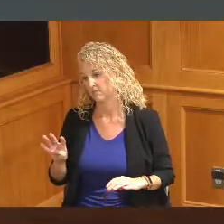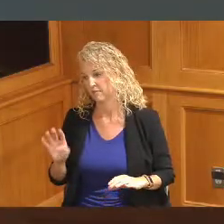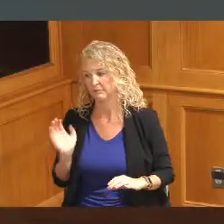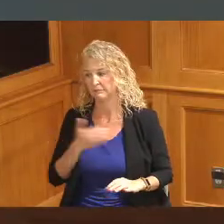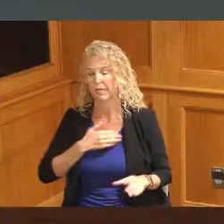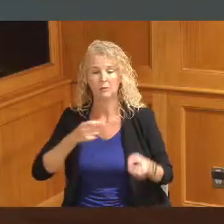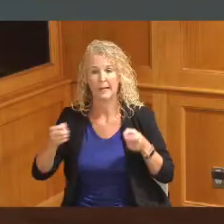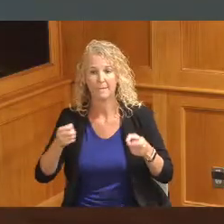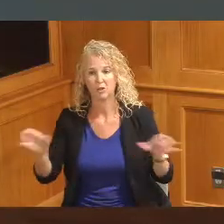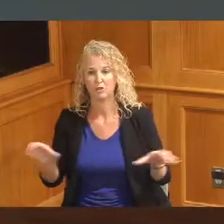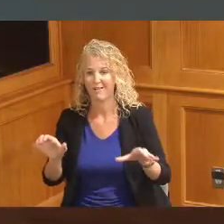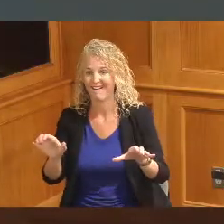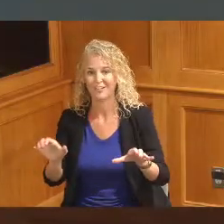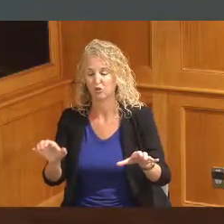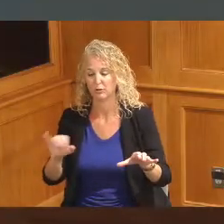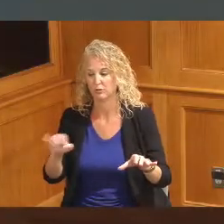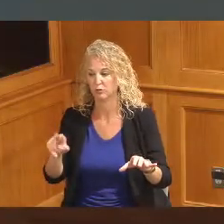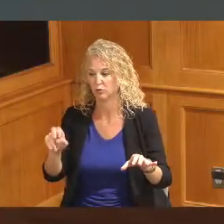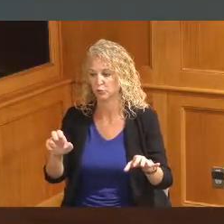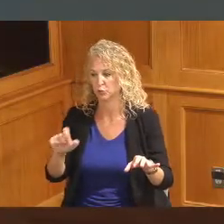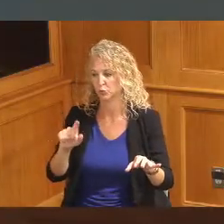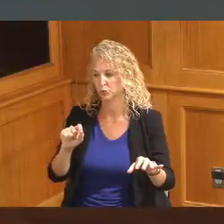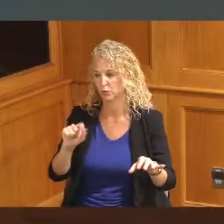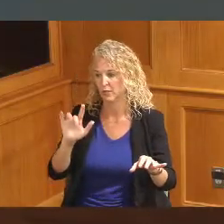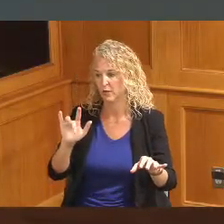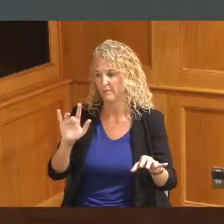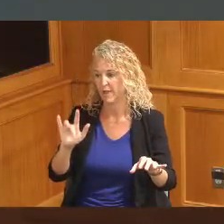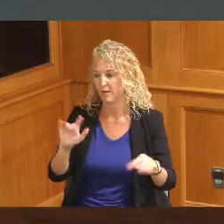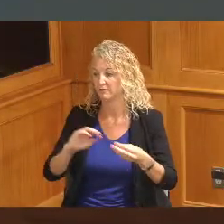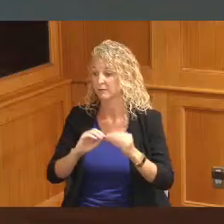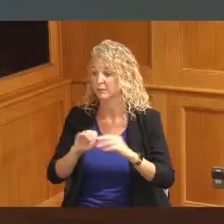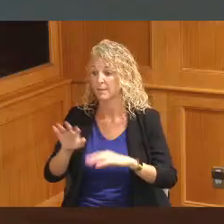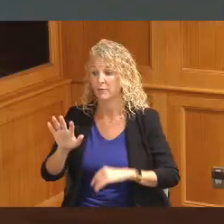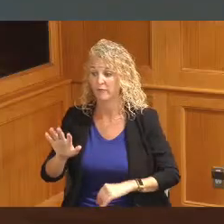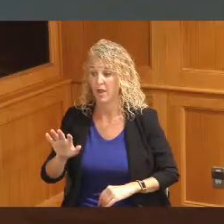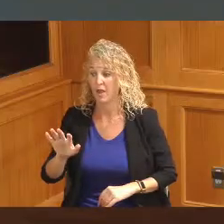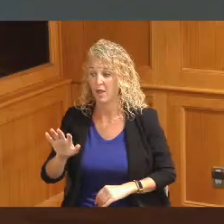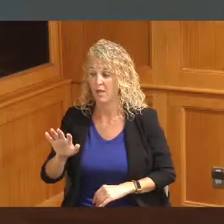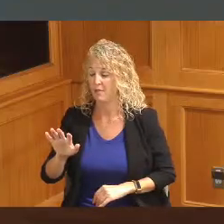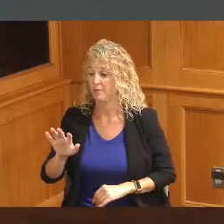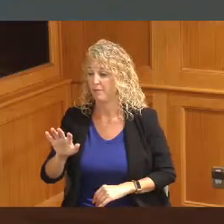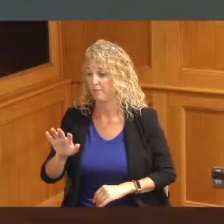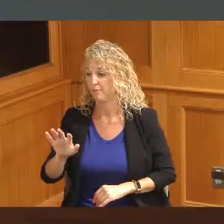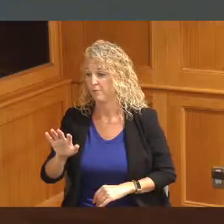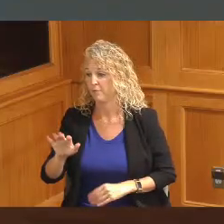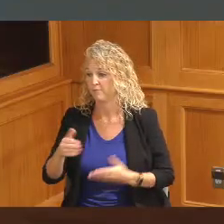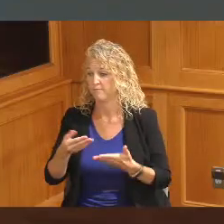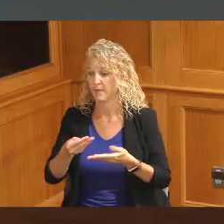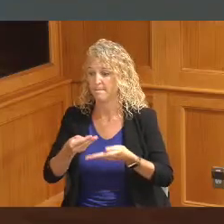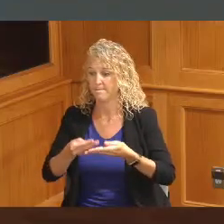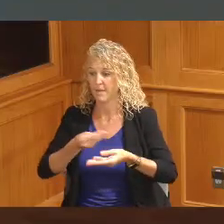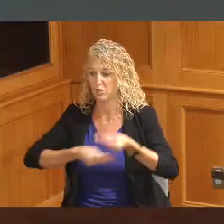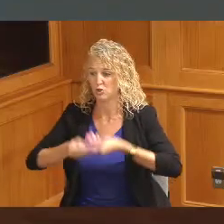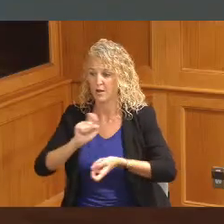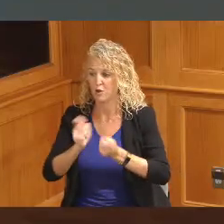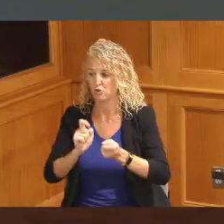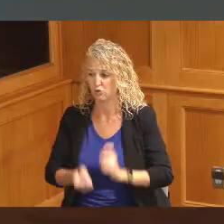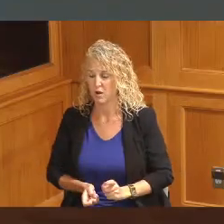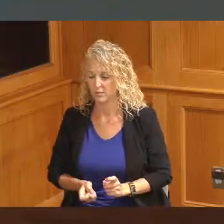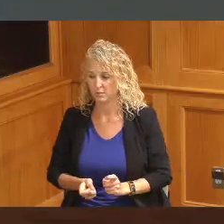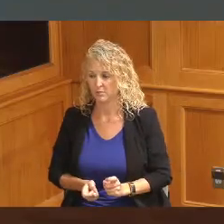administration for June of 25. Item number 5 is a budget adjustment